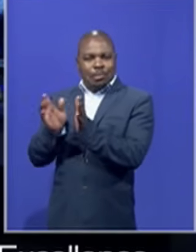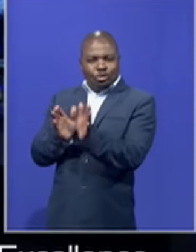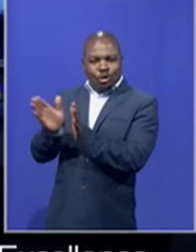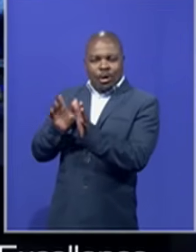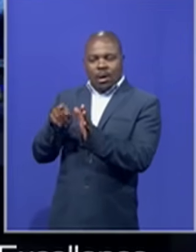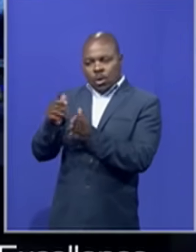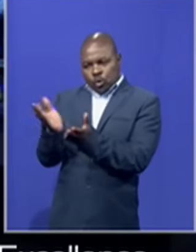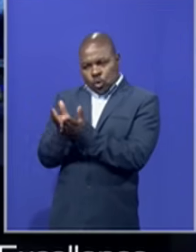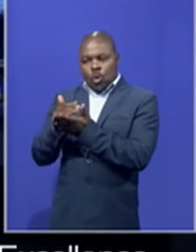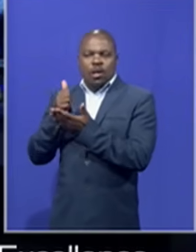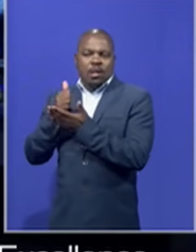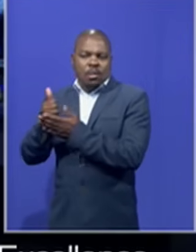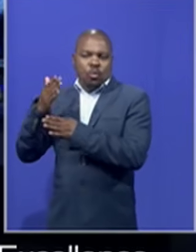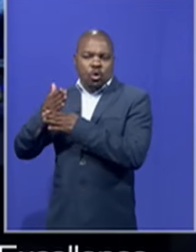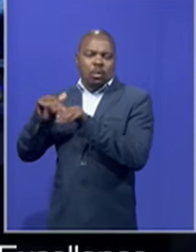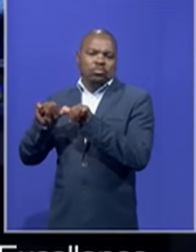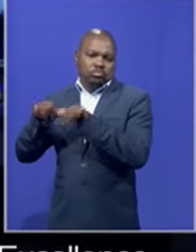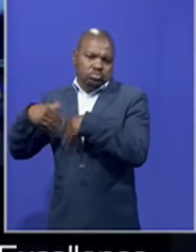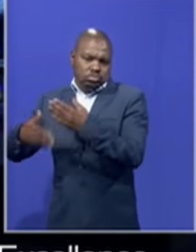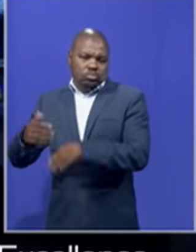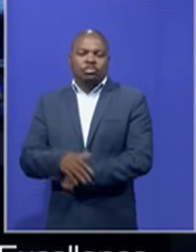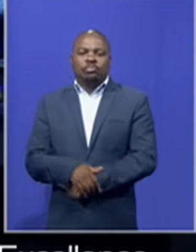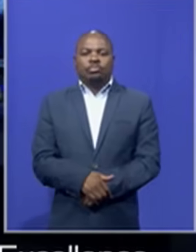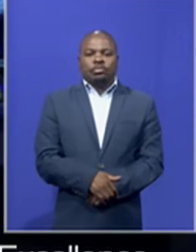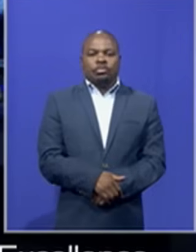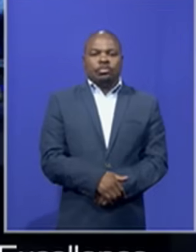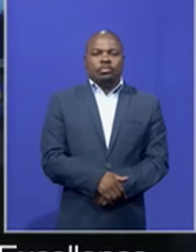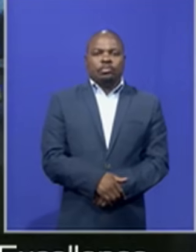maoto hore se tswele pele ho sebetsa.